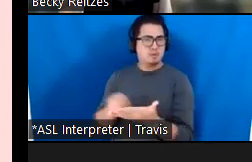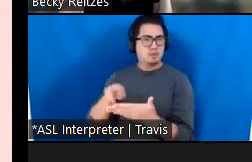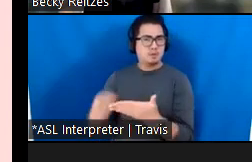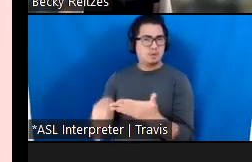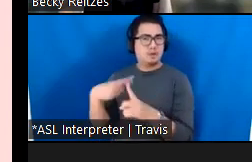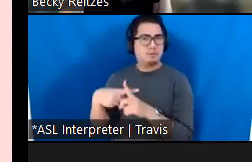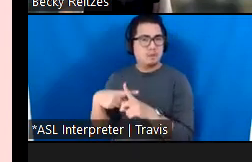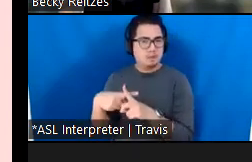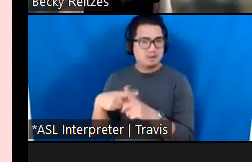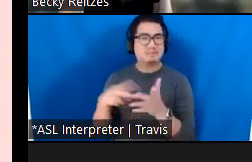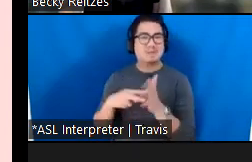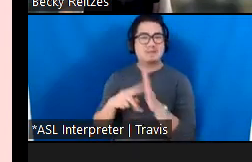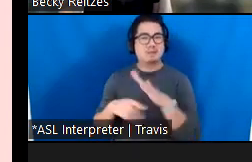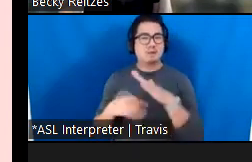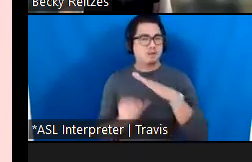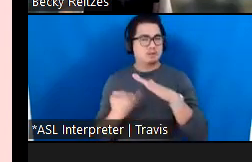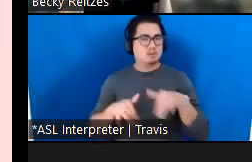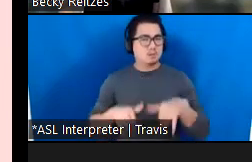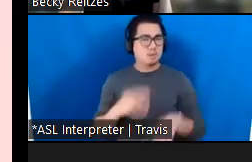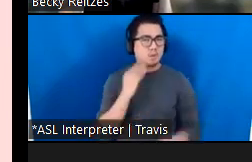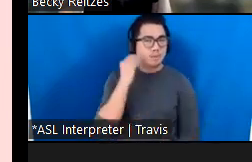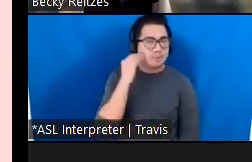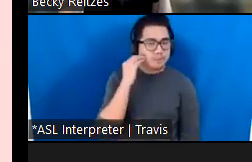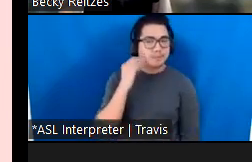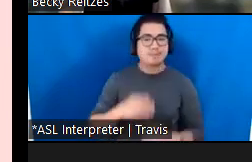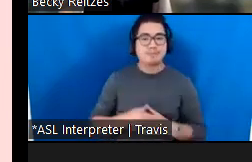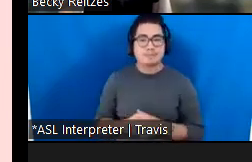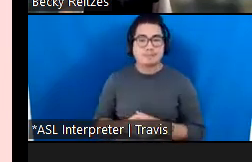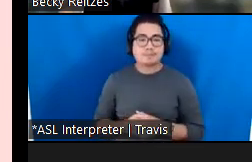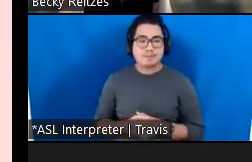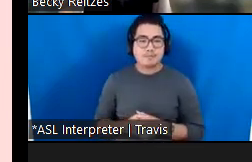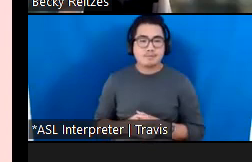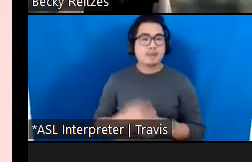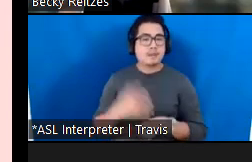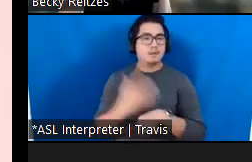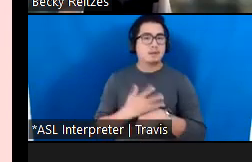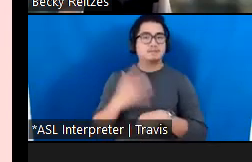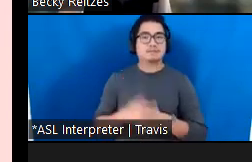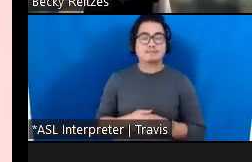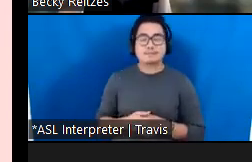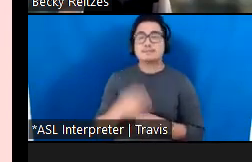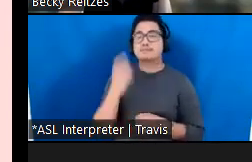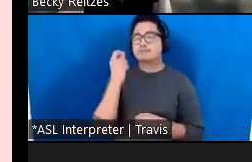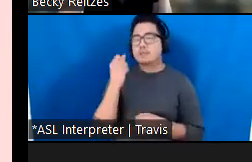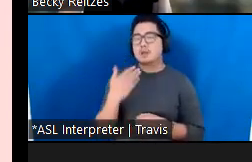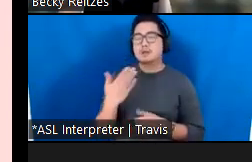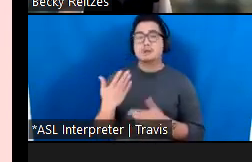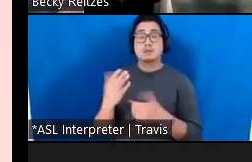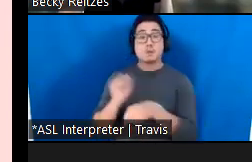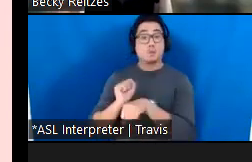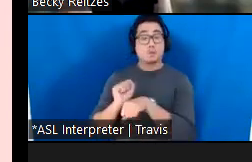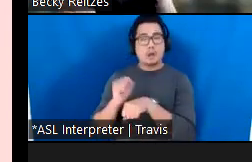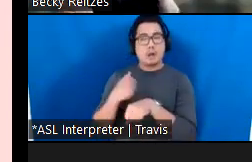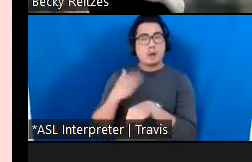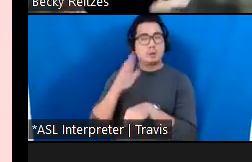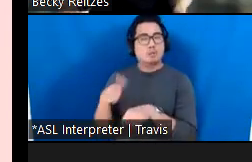work. I know that there are some workplaces that do require a negative test before they can go back. I